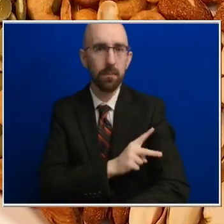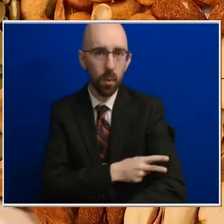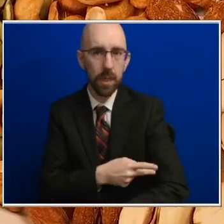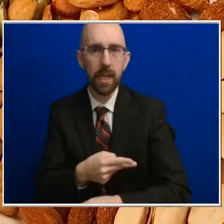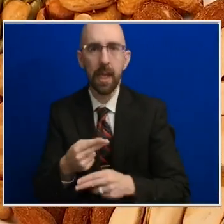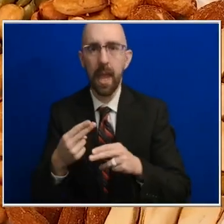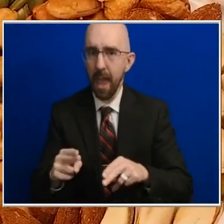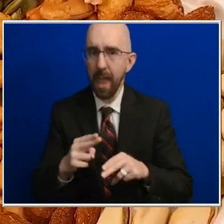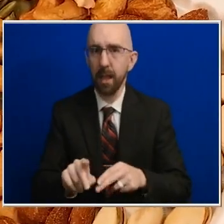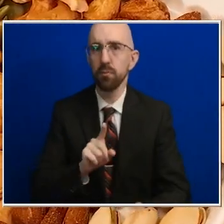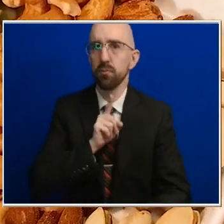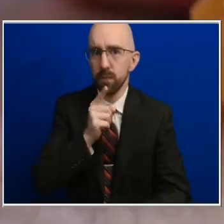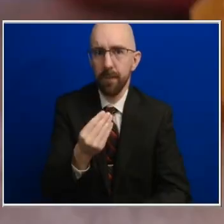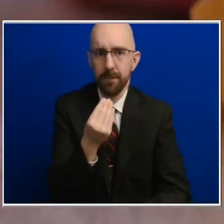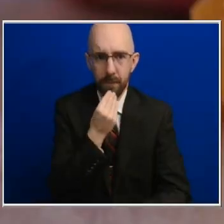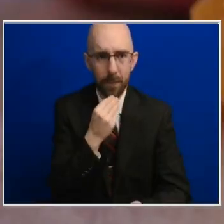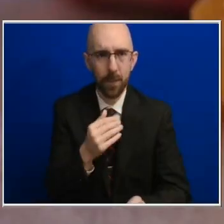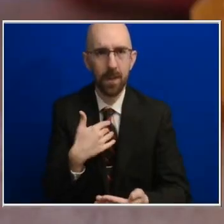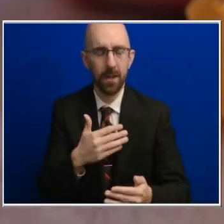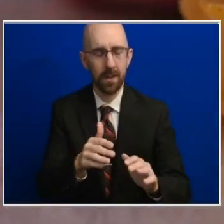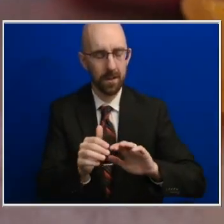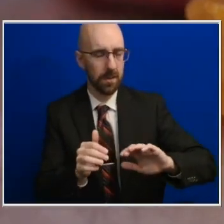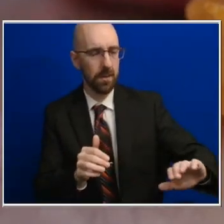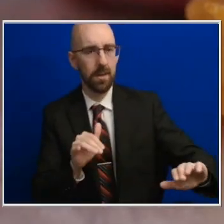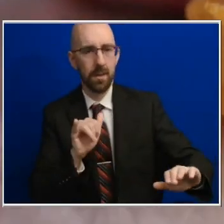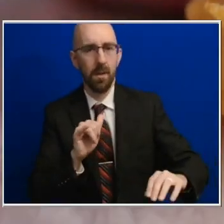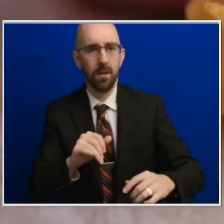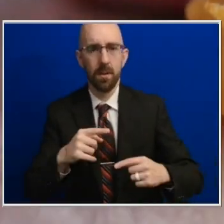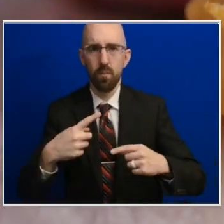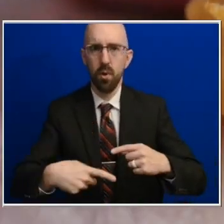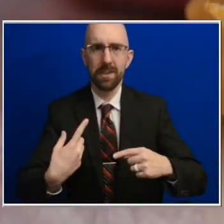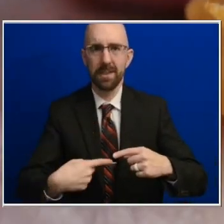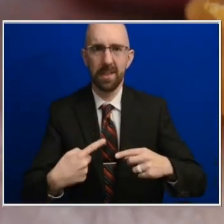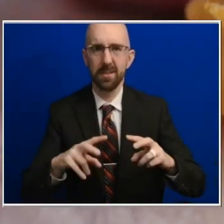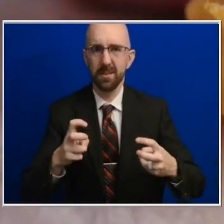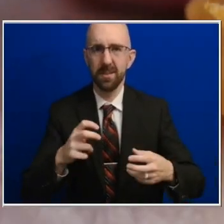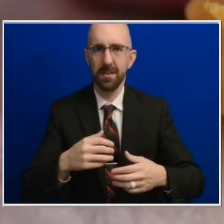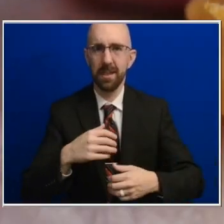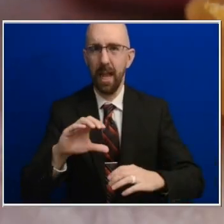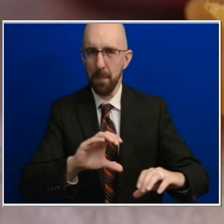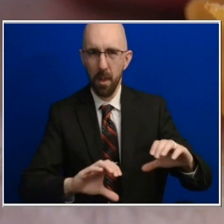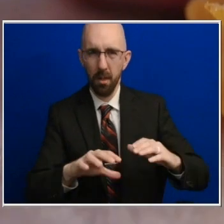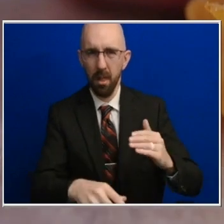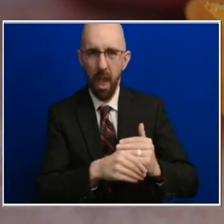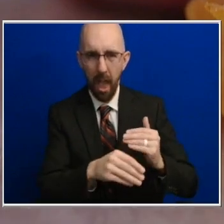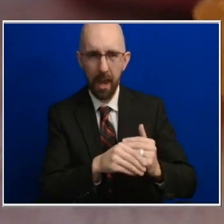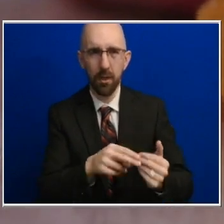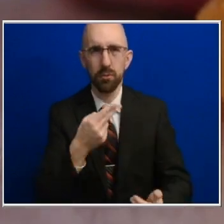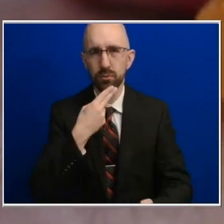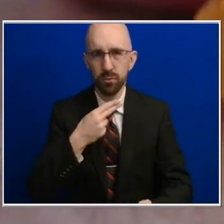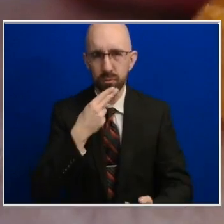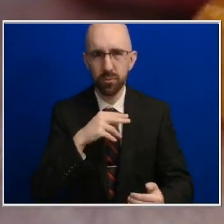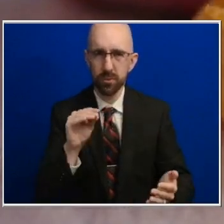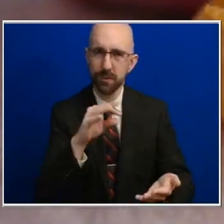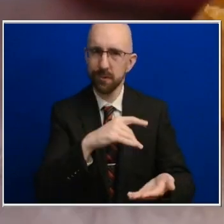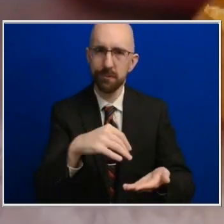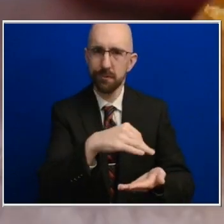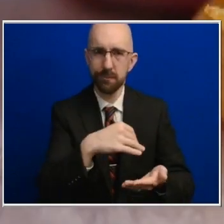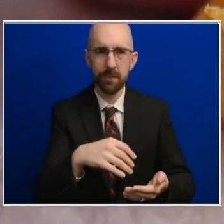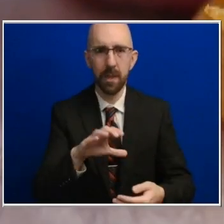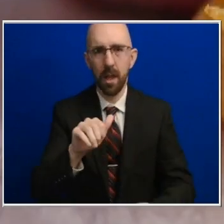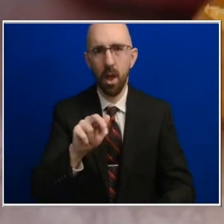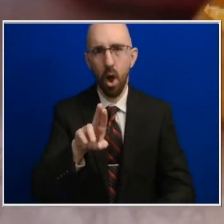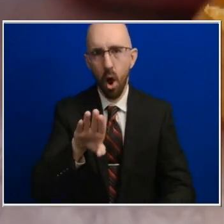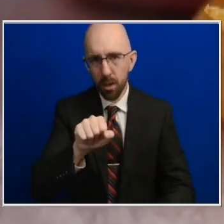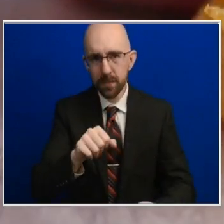foods. And it steers us away from those ultra-processed foods that have a lot of chemicals and added sugars and refined carbohydrates, things that